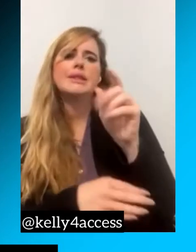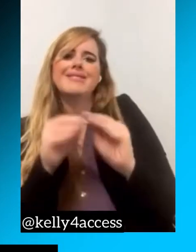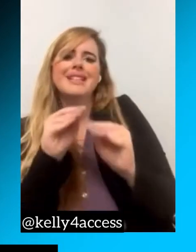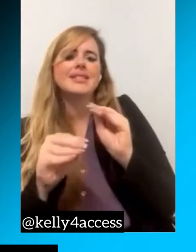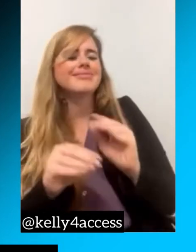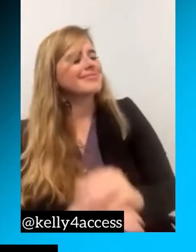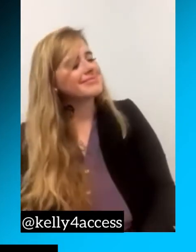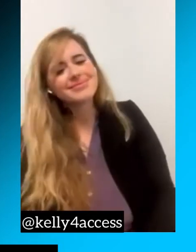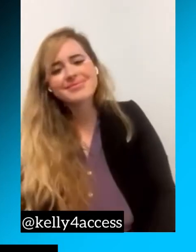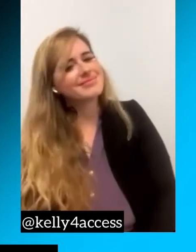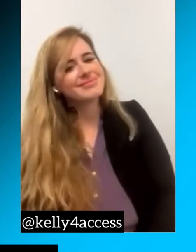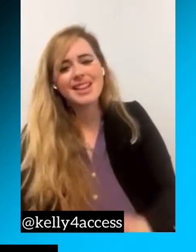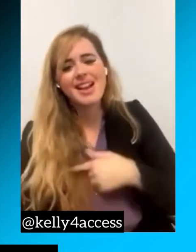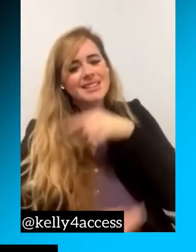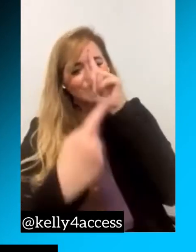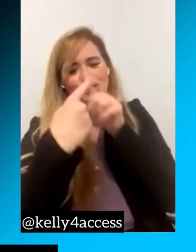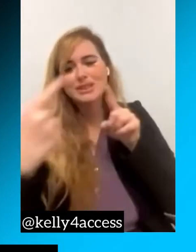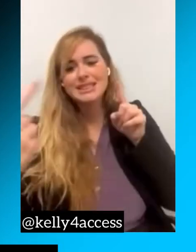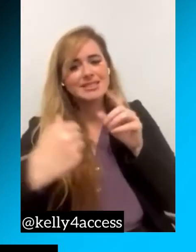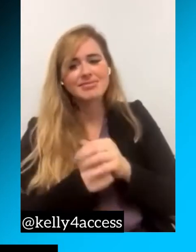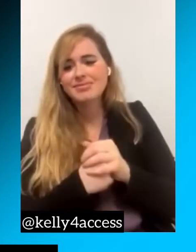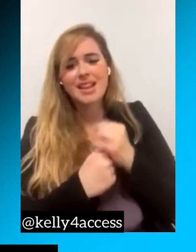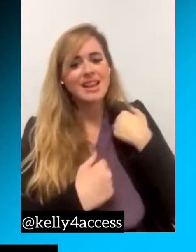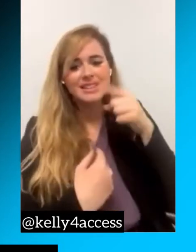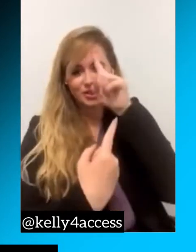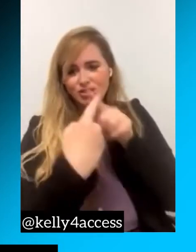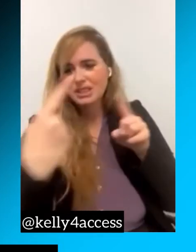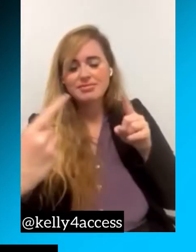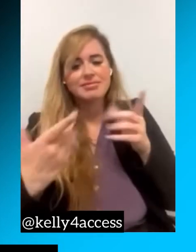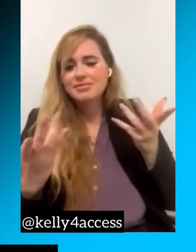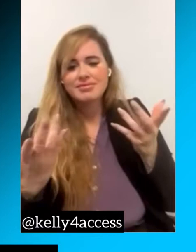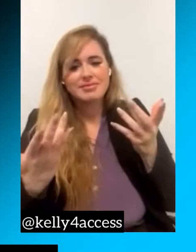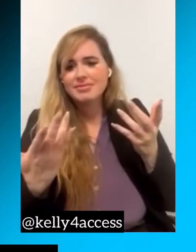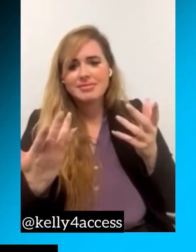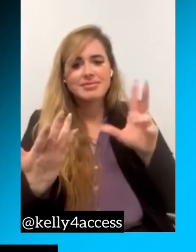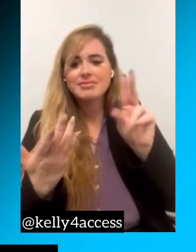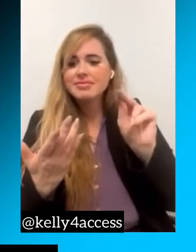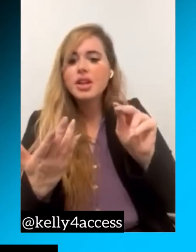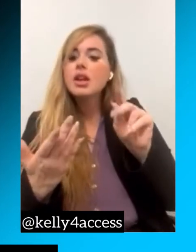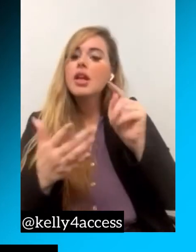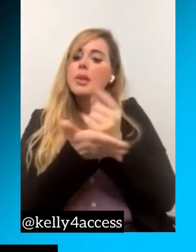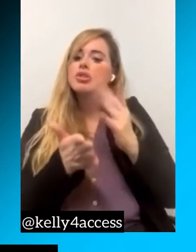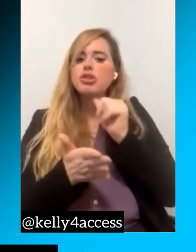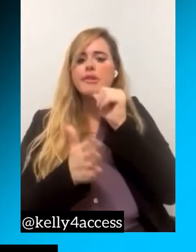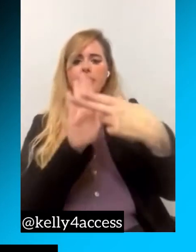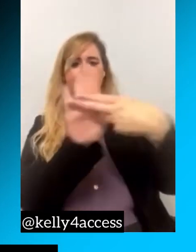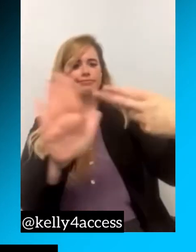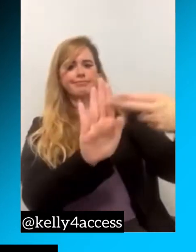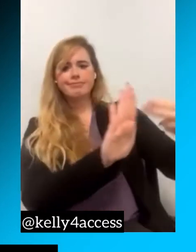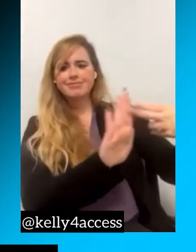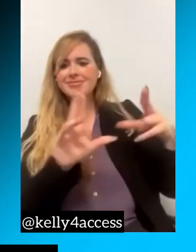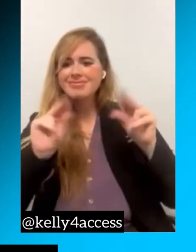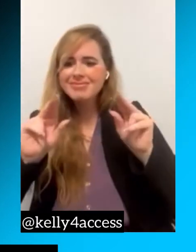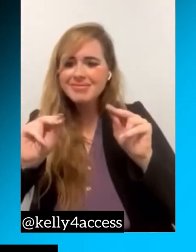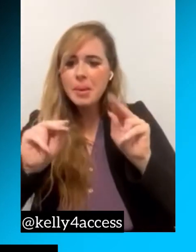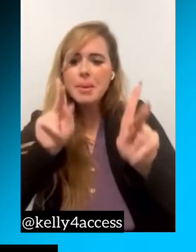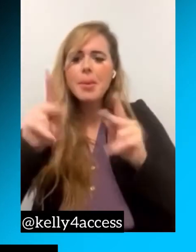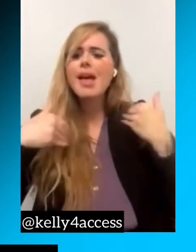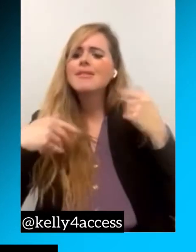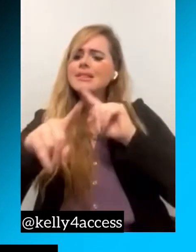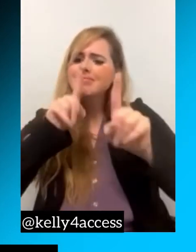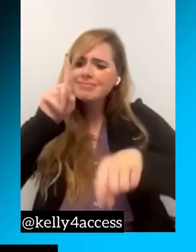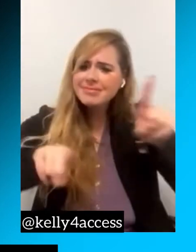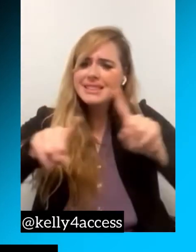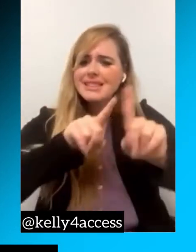I don't agree with that. Like, we should not pathologize different relationship structures. Thank